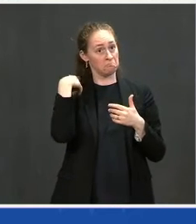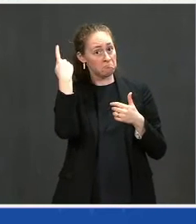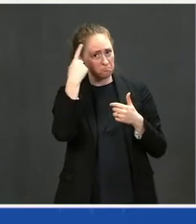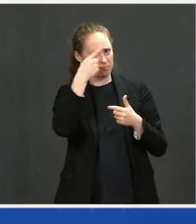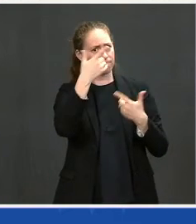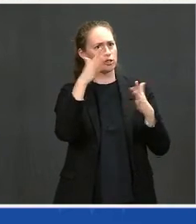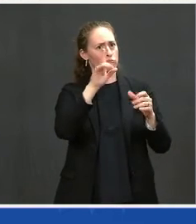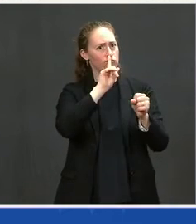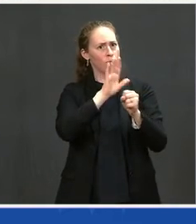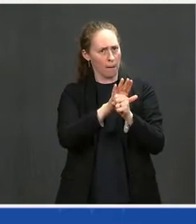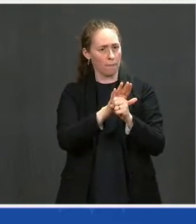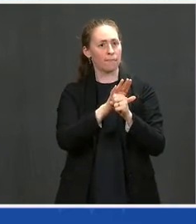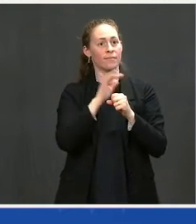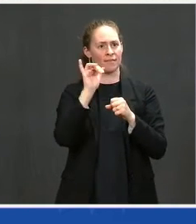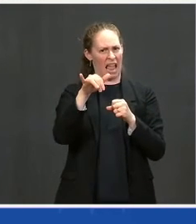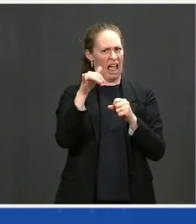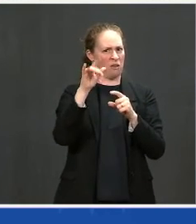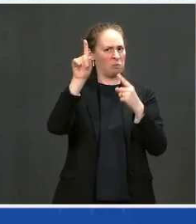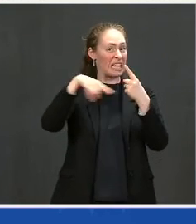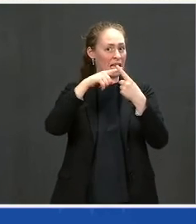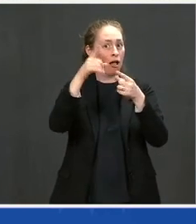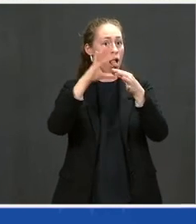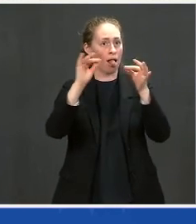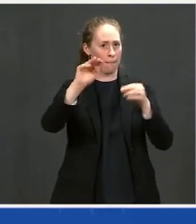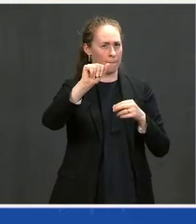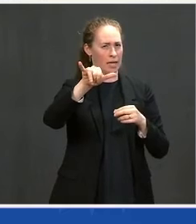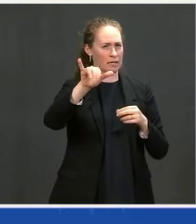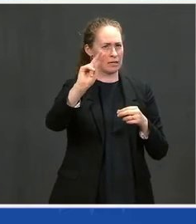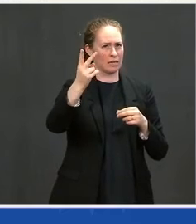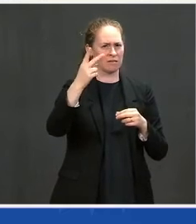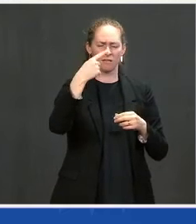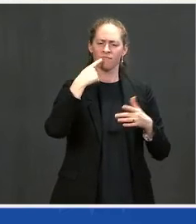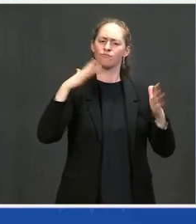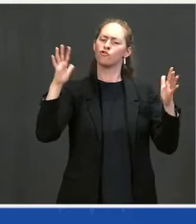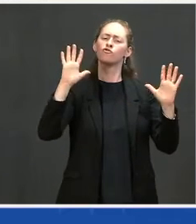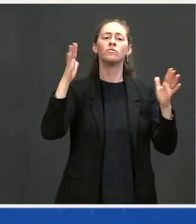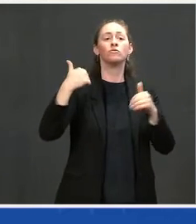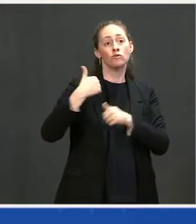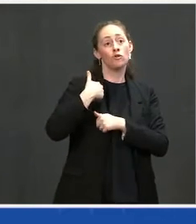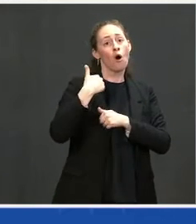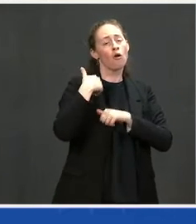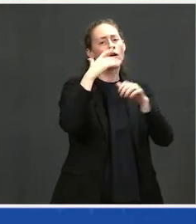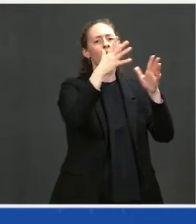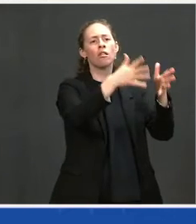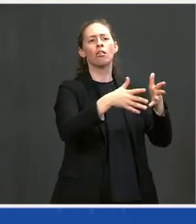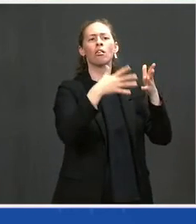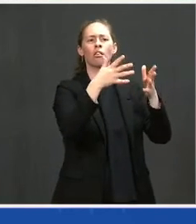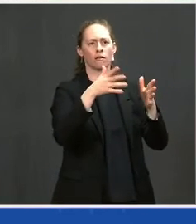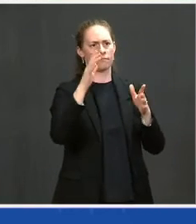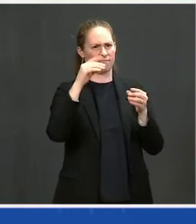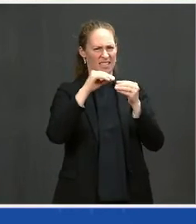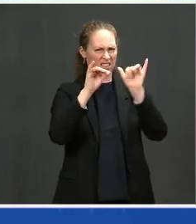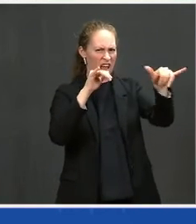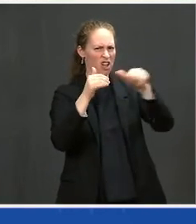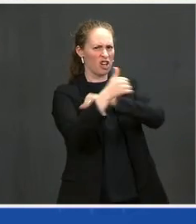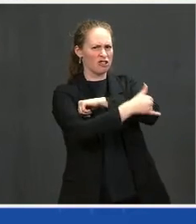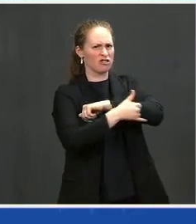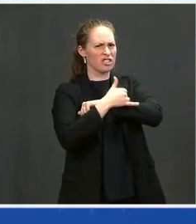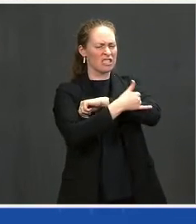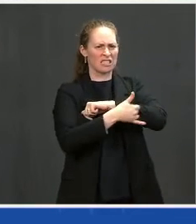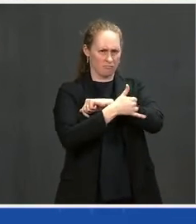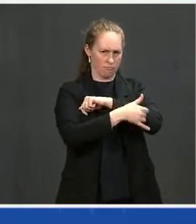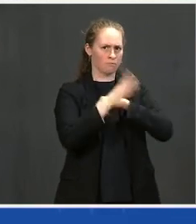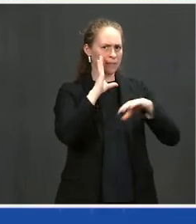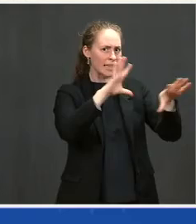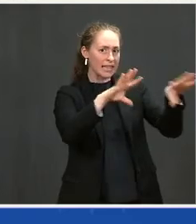no longer have forces in Afghanistan? The answer is that it's going to be hard to meet the